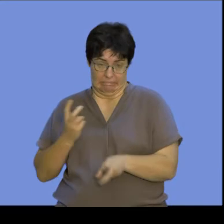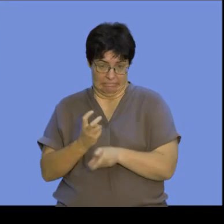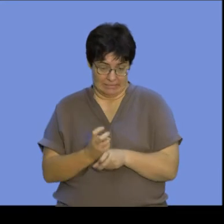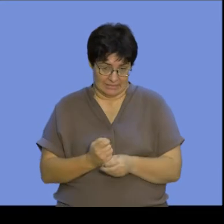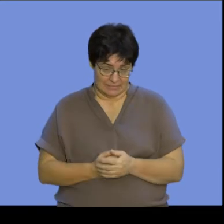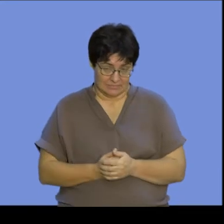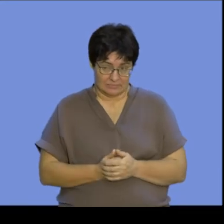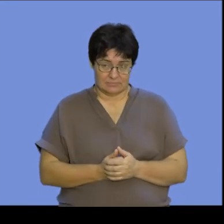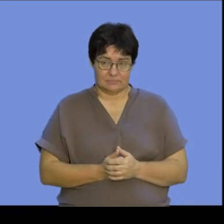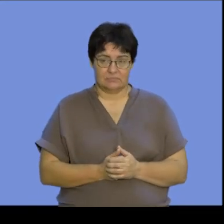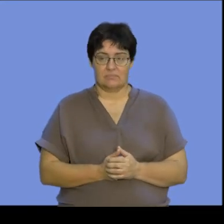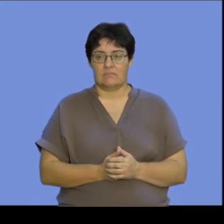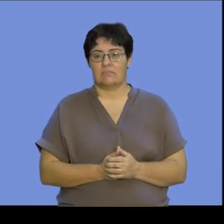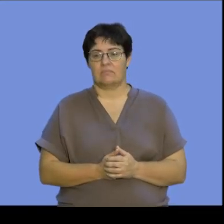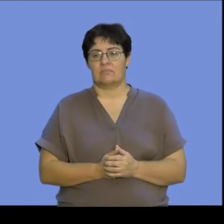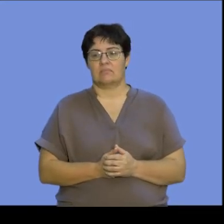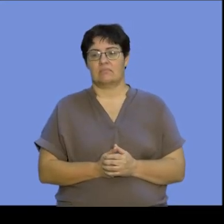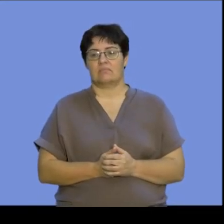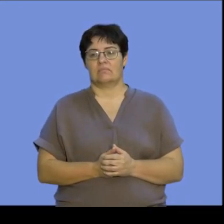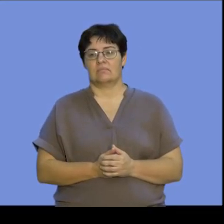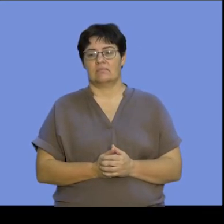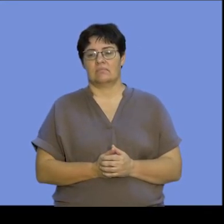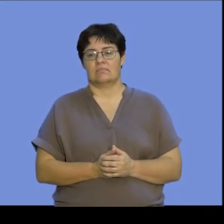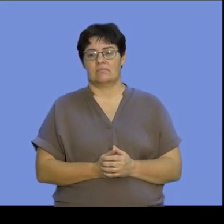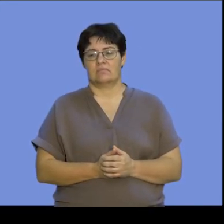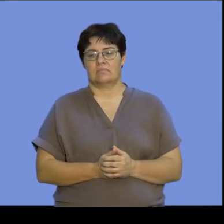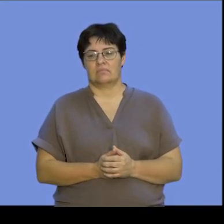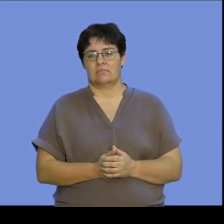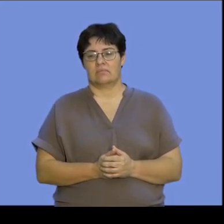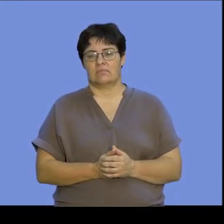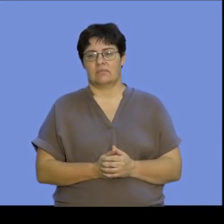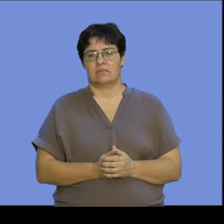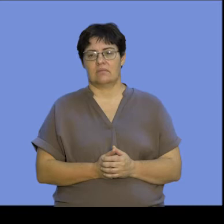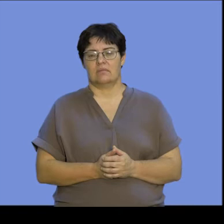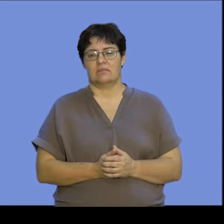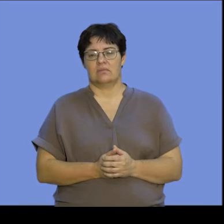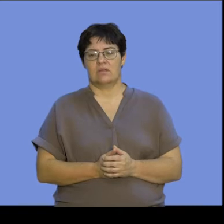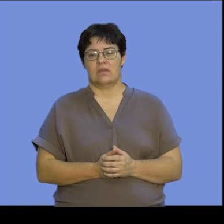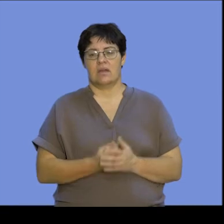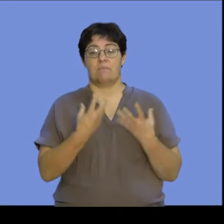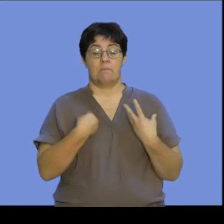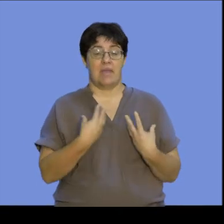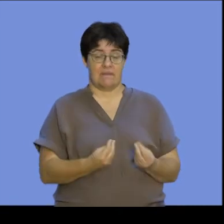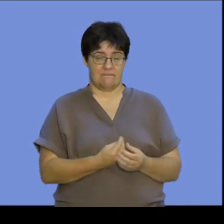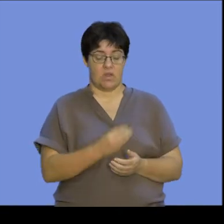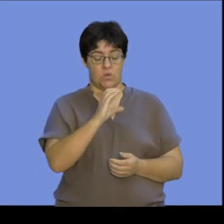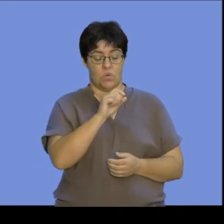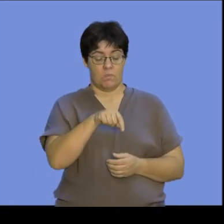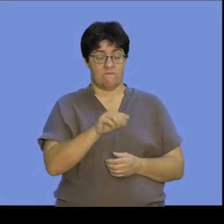1.5. So, let's just put this over here so I've got everything. So I have 0.5